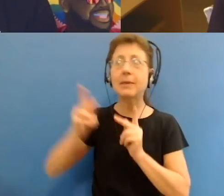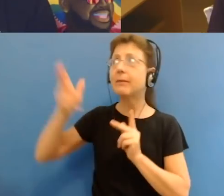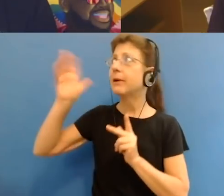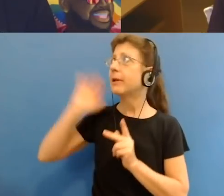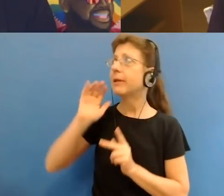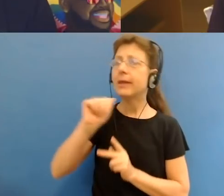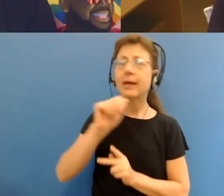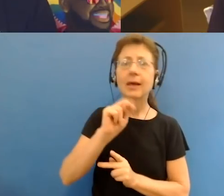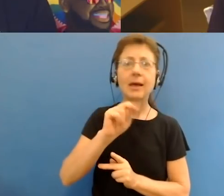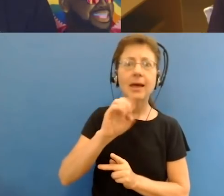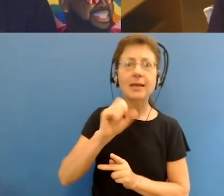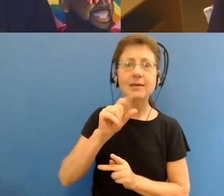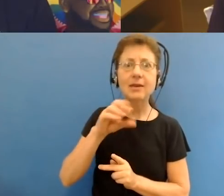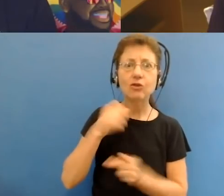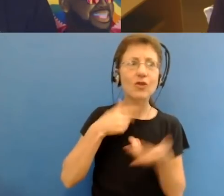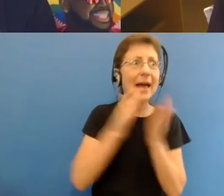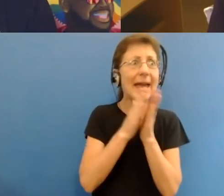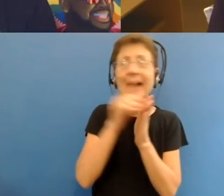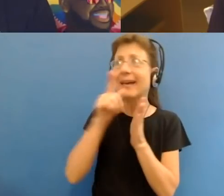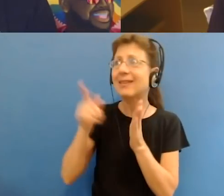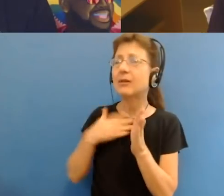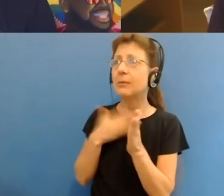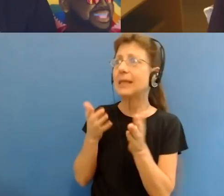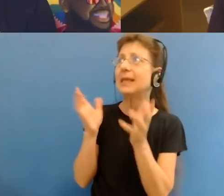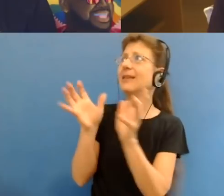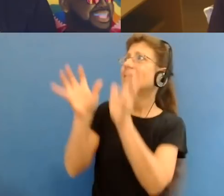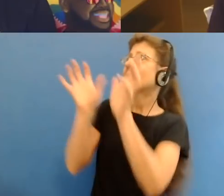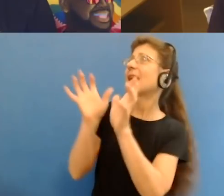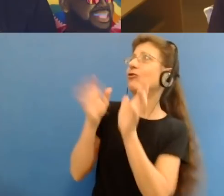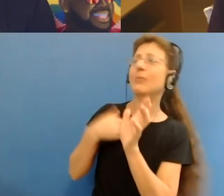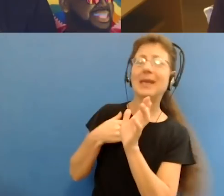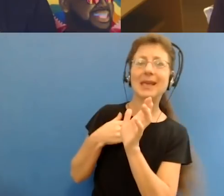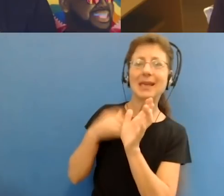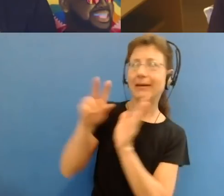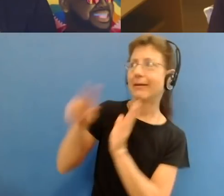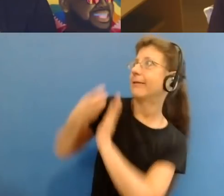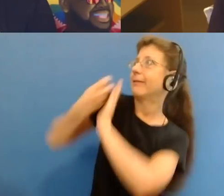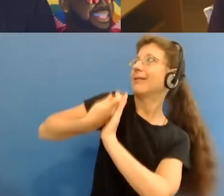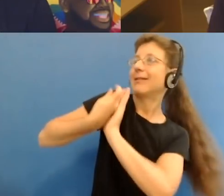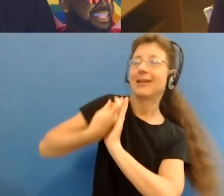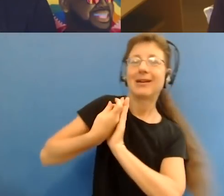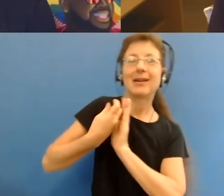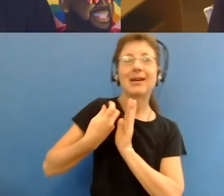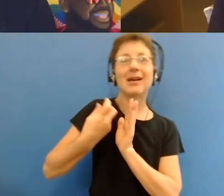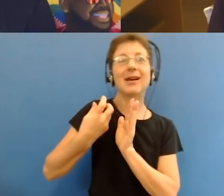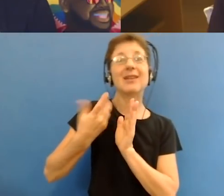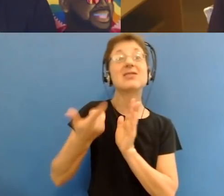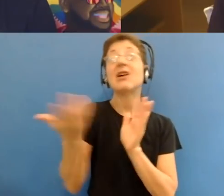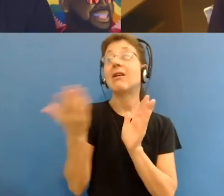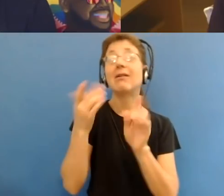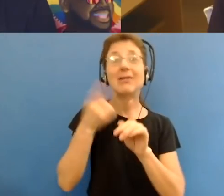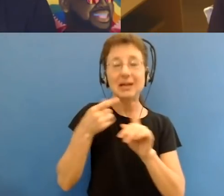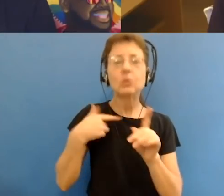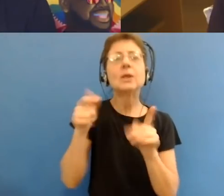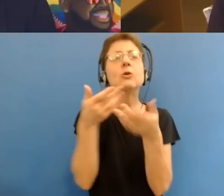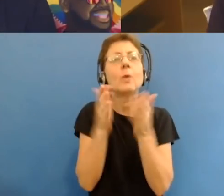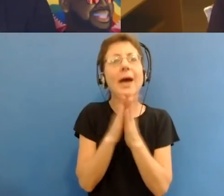One of the things that I'm saying over and over again to folks is that we have to ask for help.